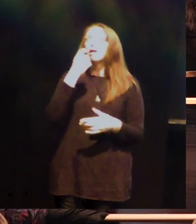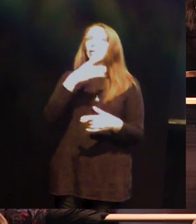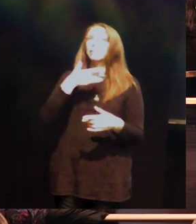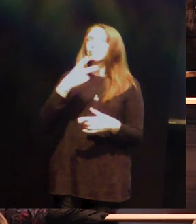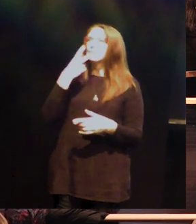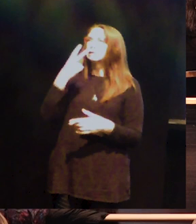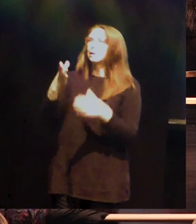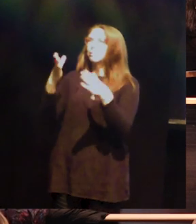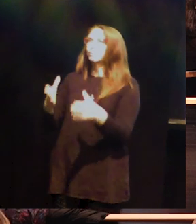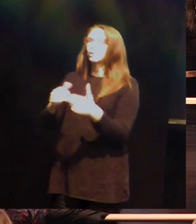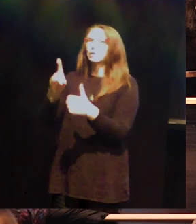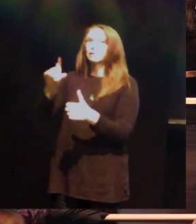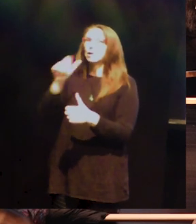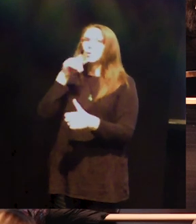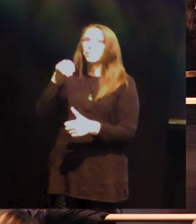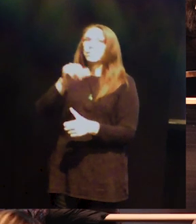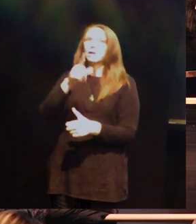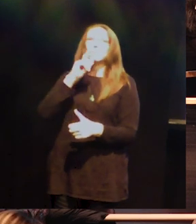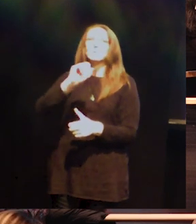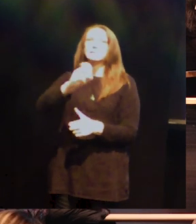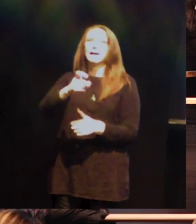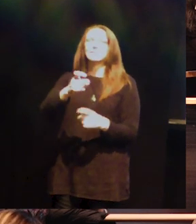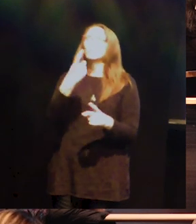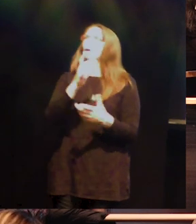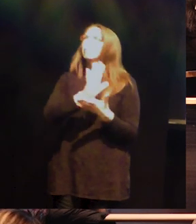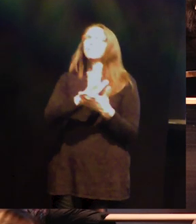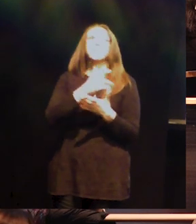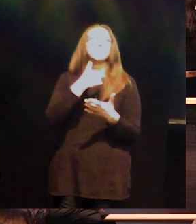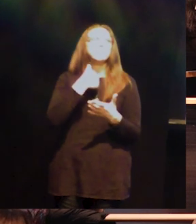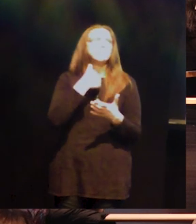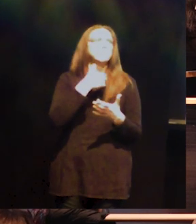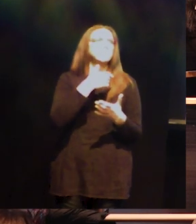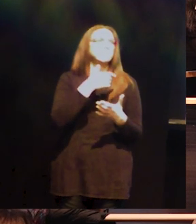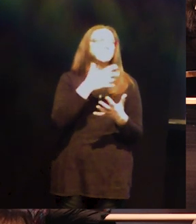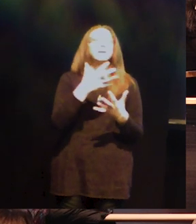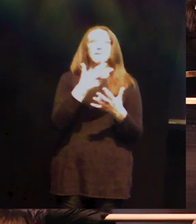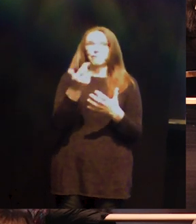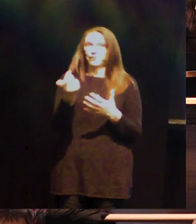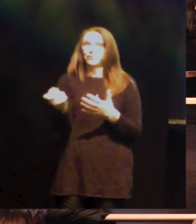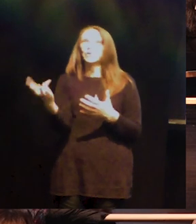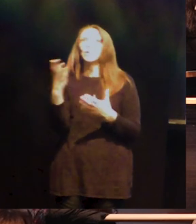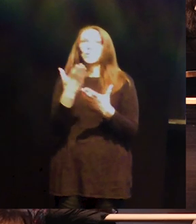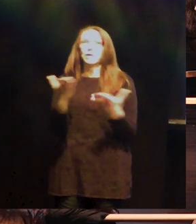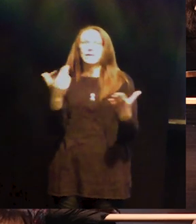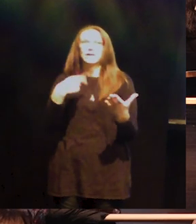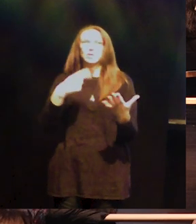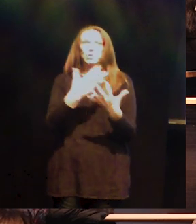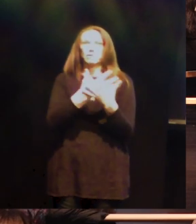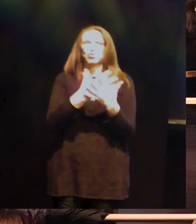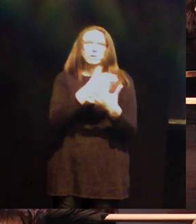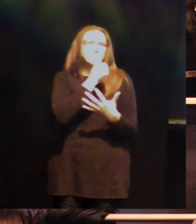with a disability paying for sex in one of the films that I'm sorry, there's been quite a few things that we've screened